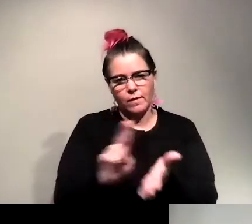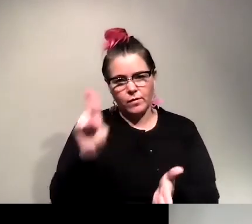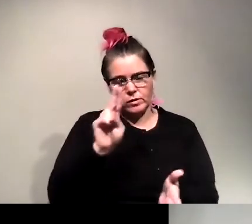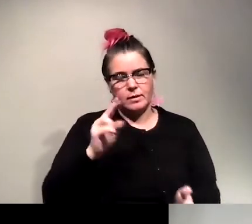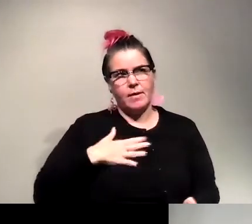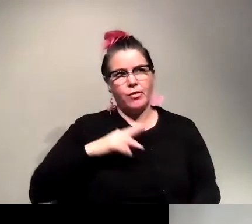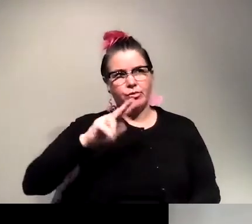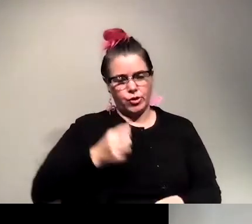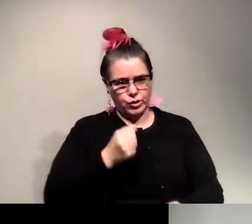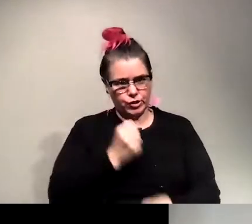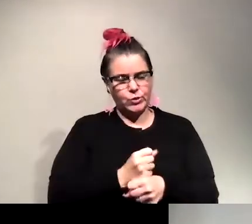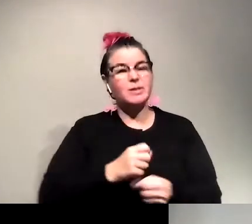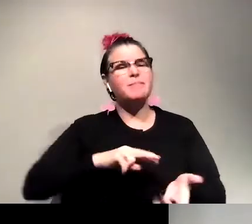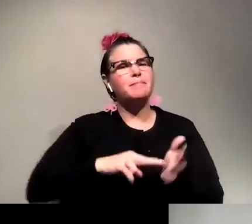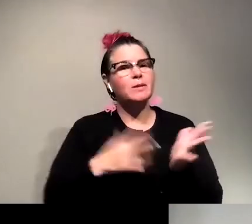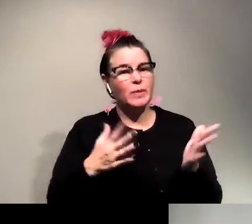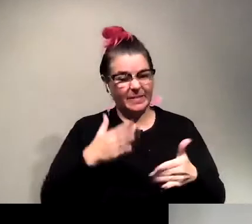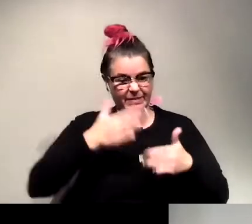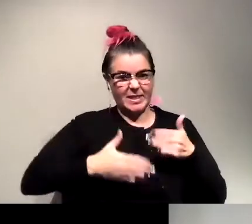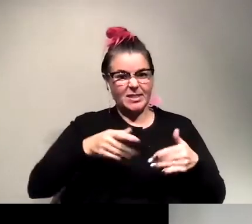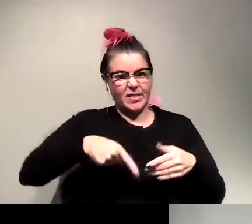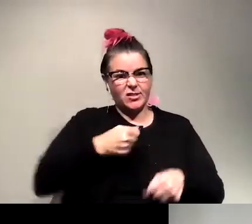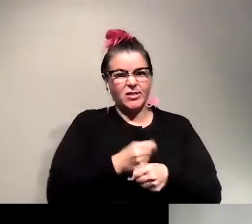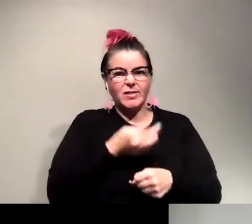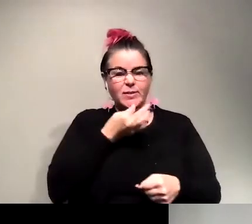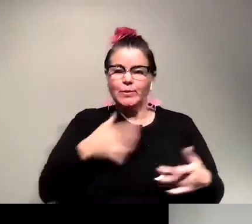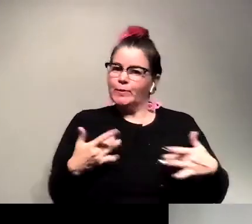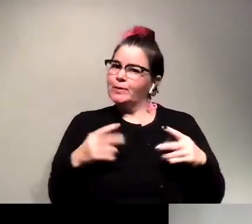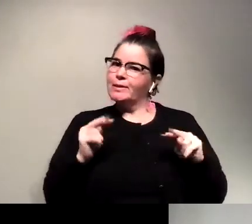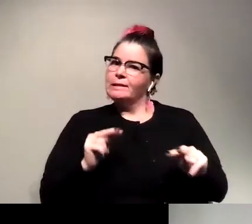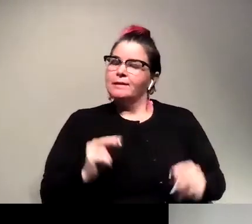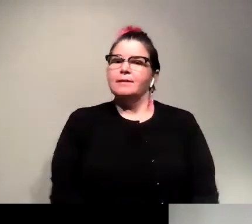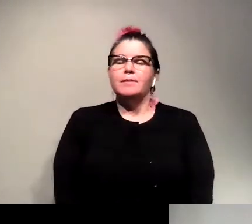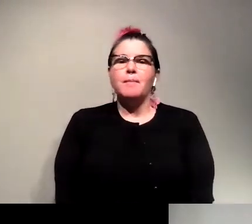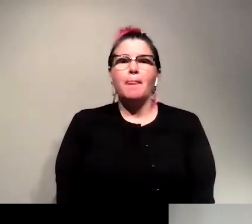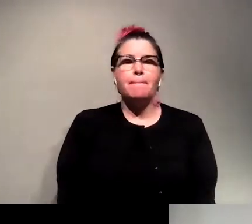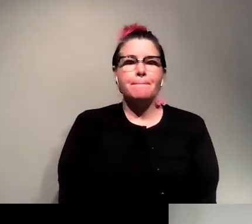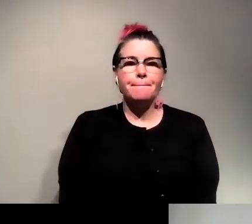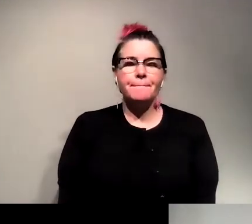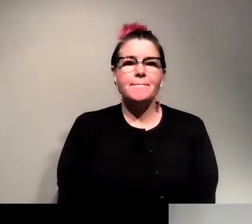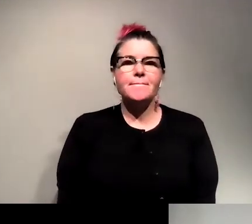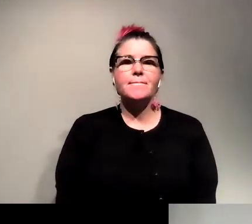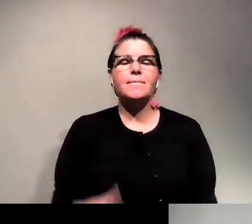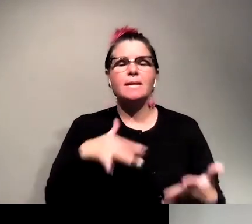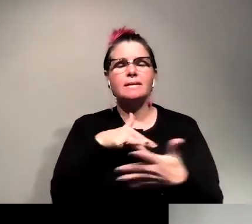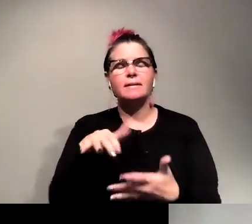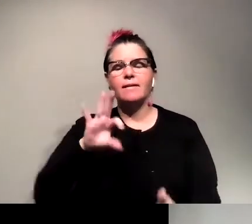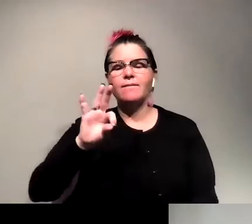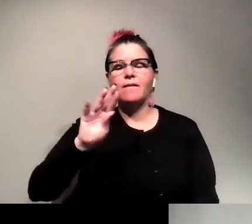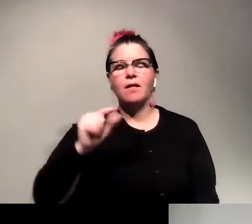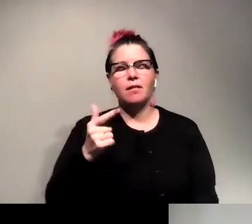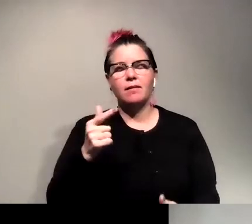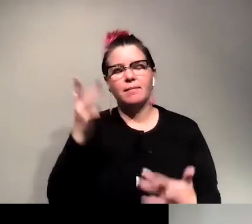third year, which means I'm actually finishing up this year. Super exciting. I study a fungal